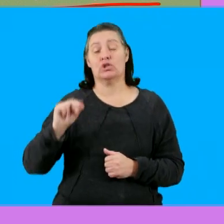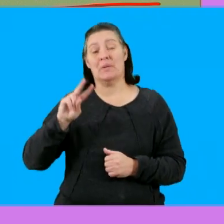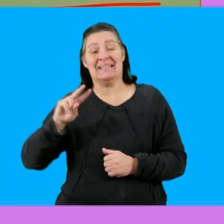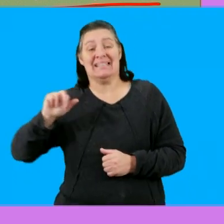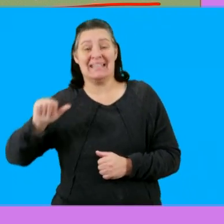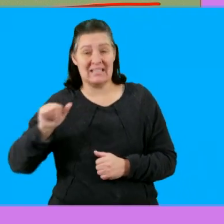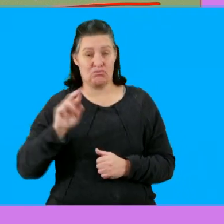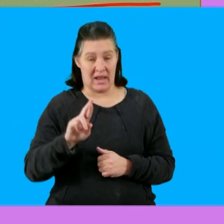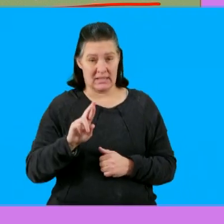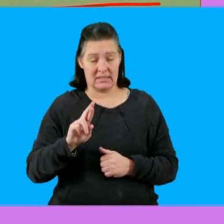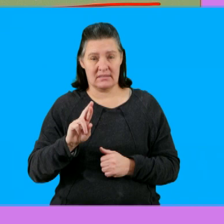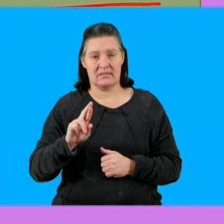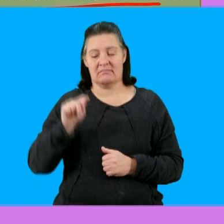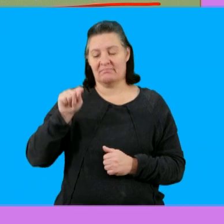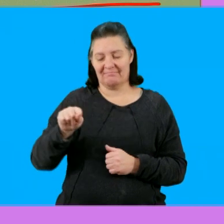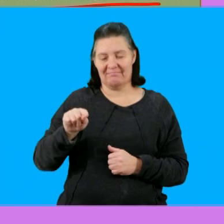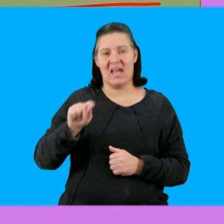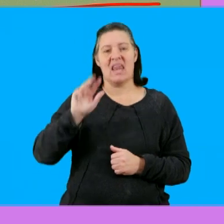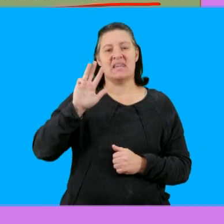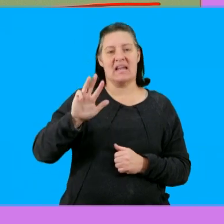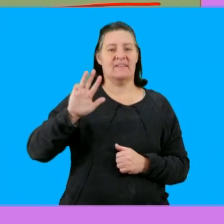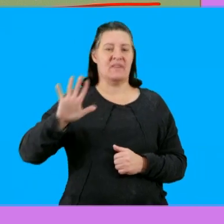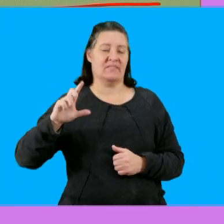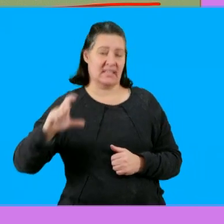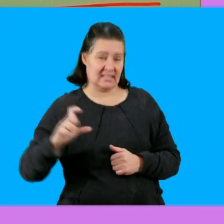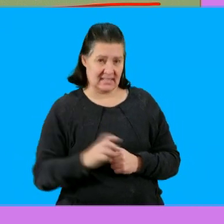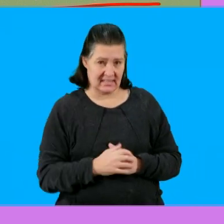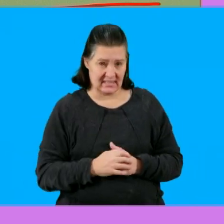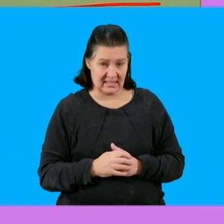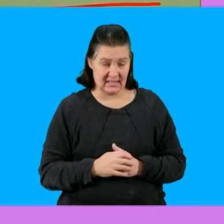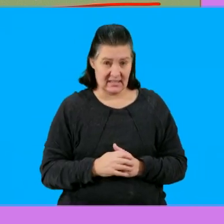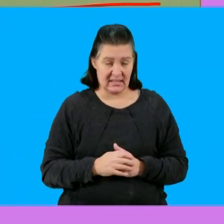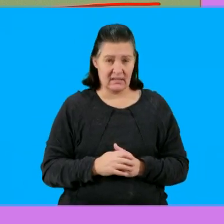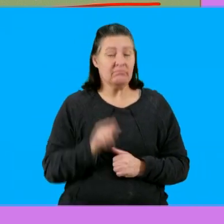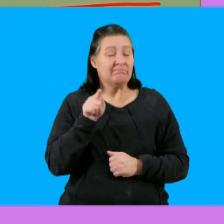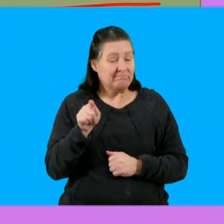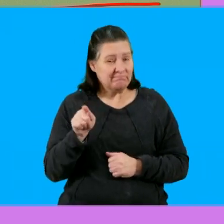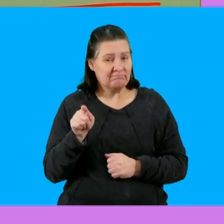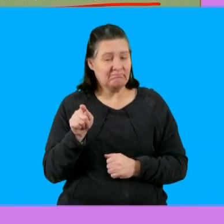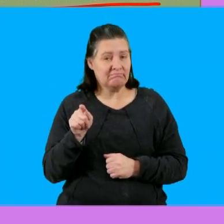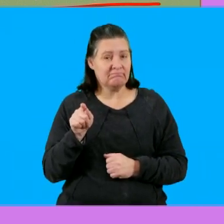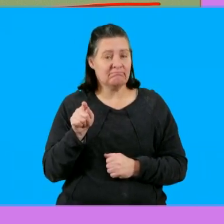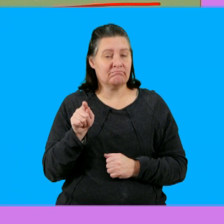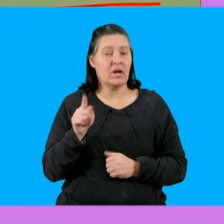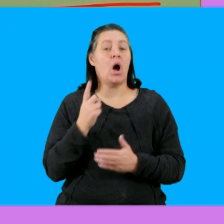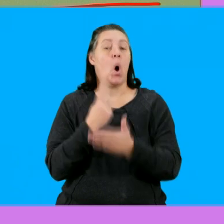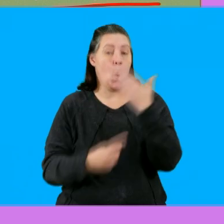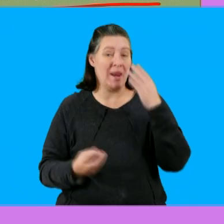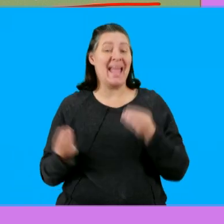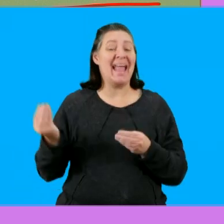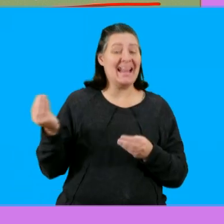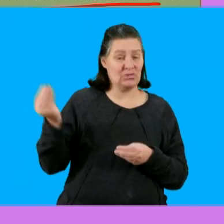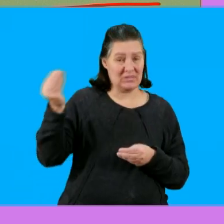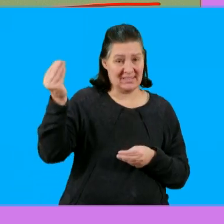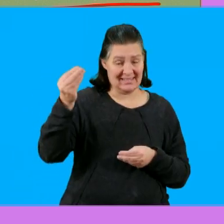4,526 Rand and 95 cents. And remember, this is only the